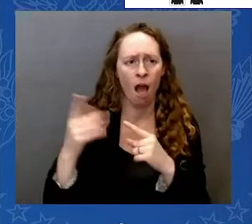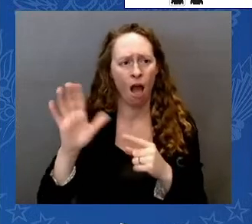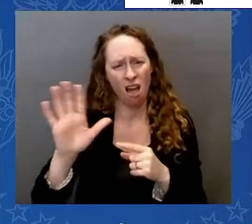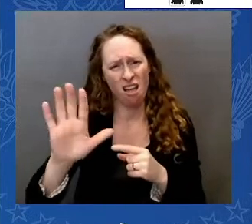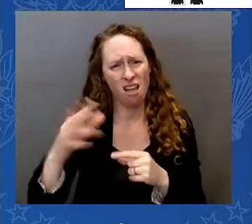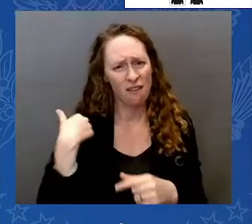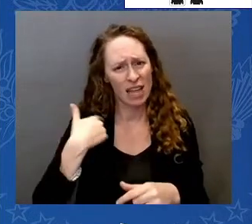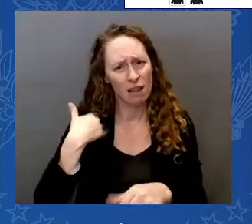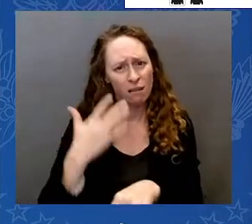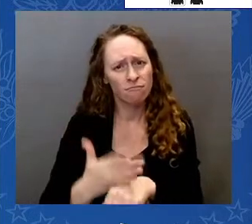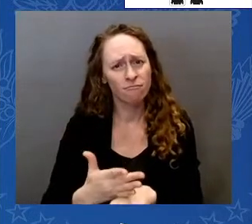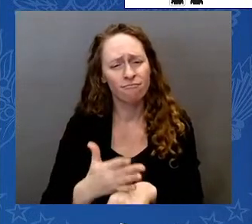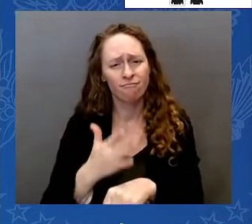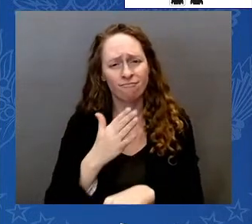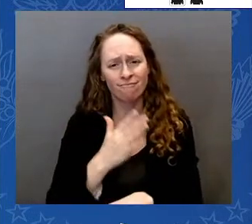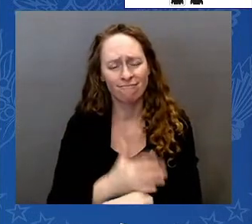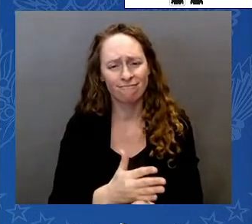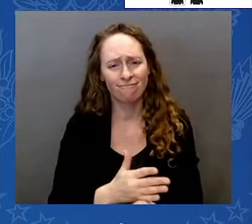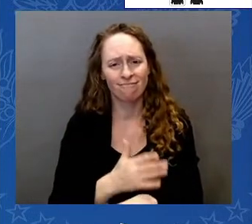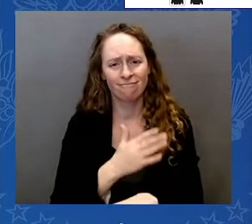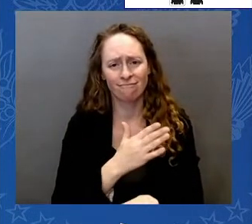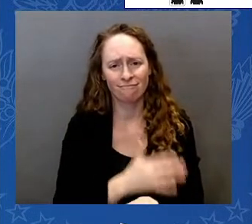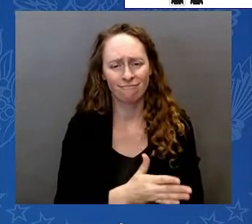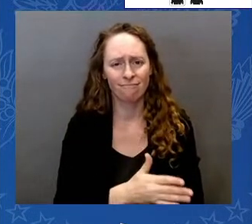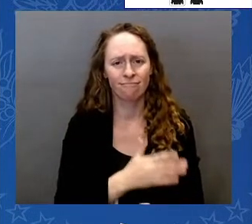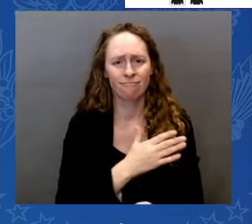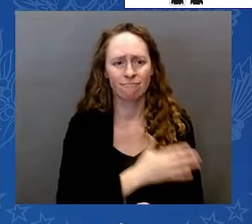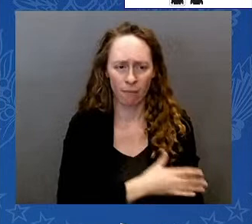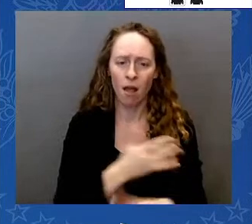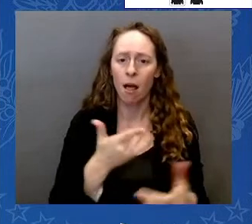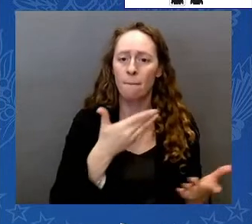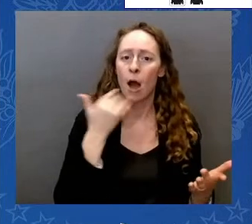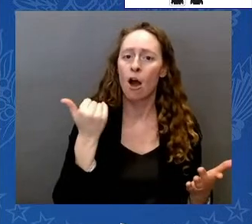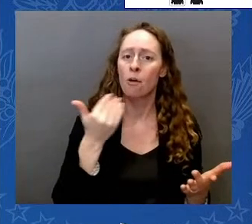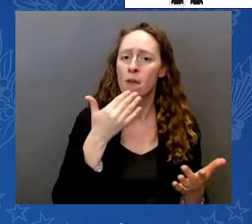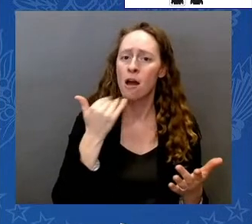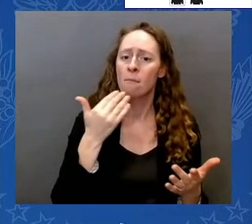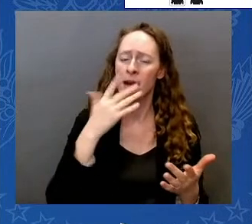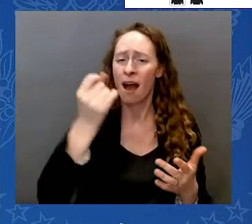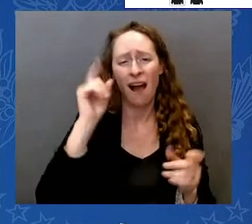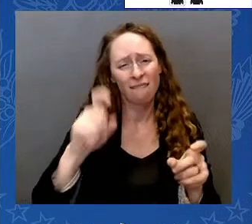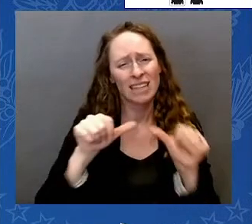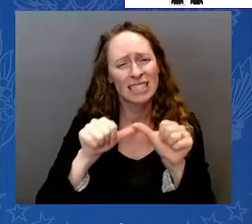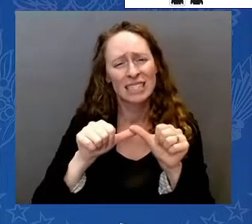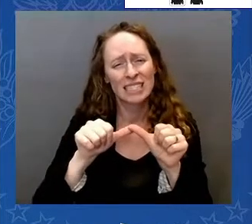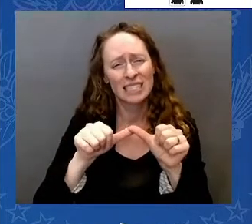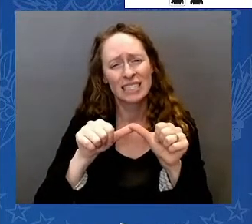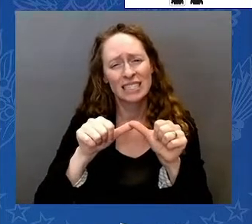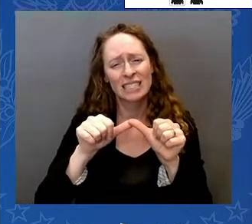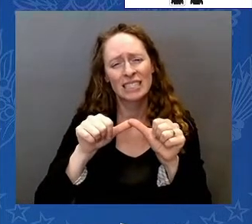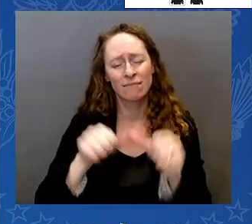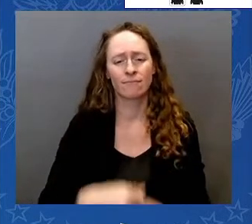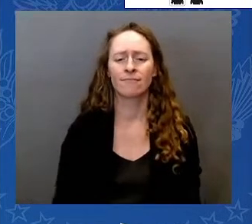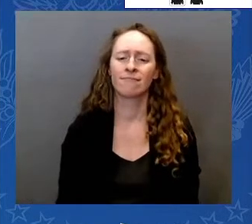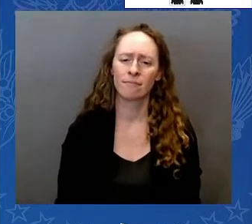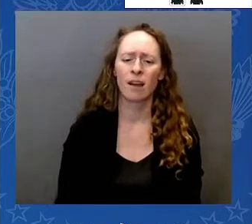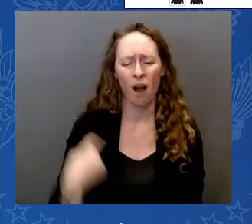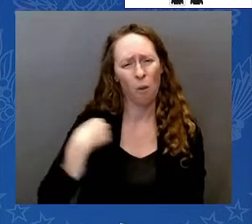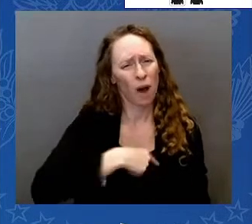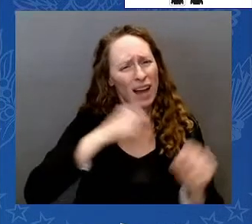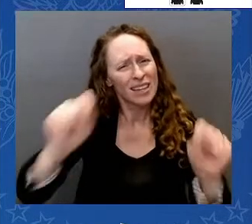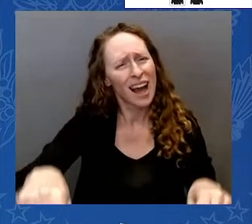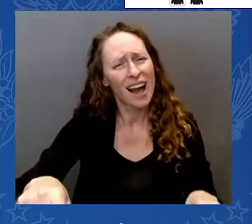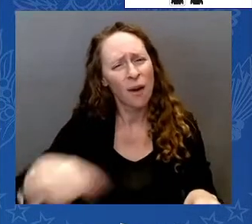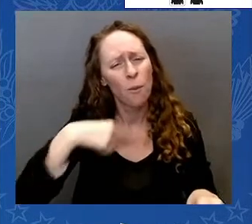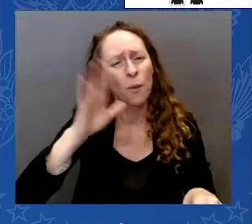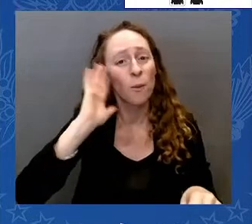room. We just have to keep going. And I know we can. For everything we've been through, I've